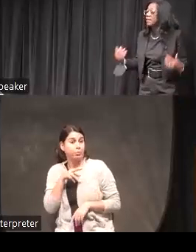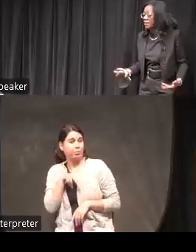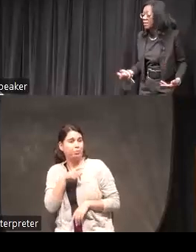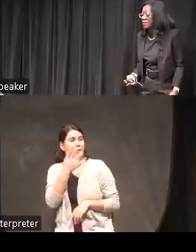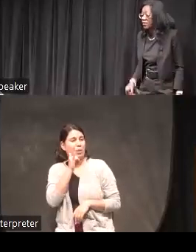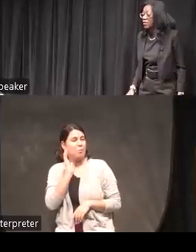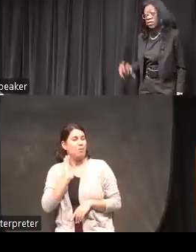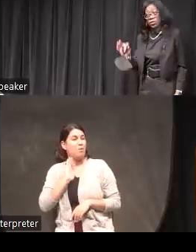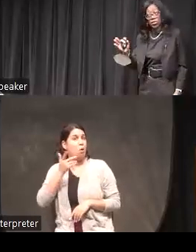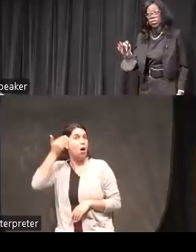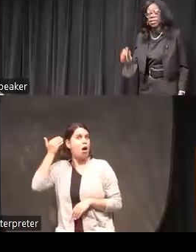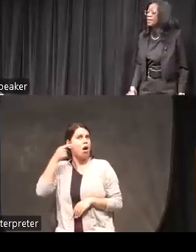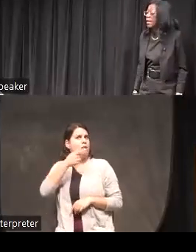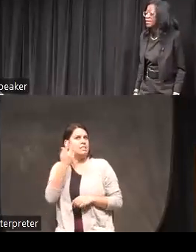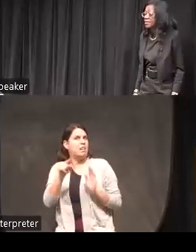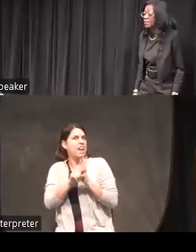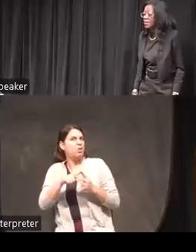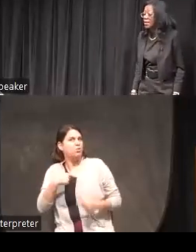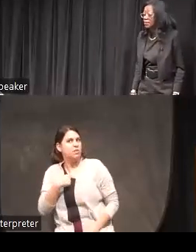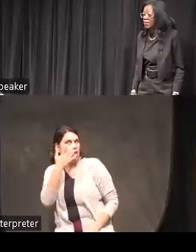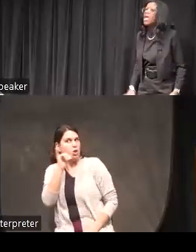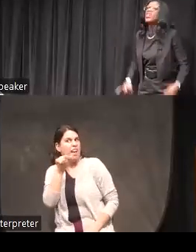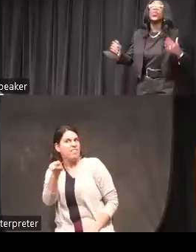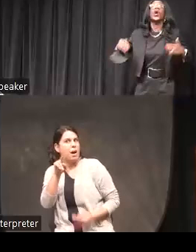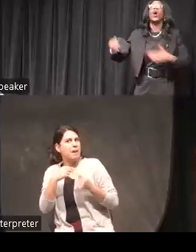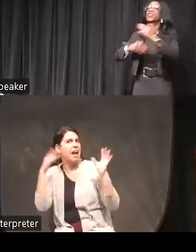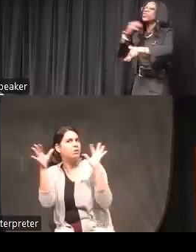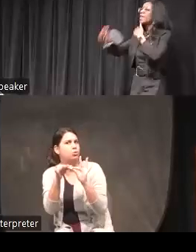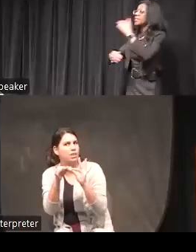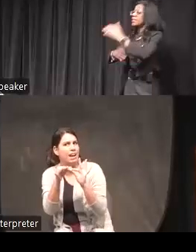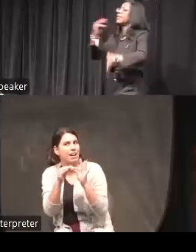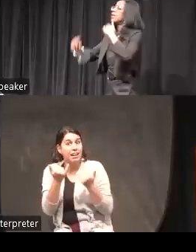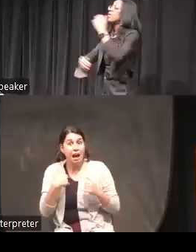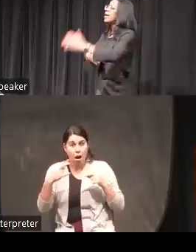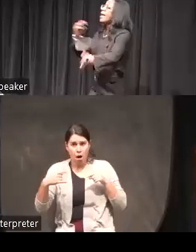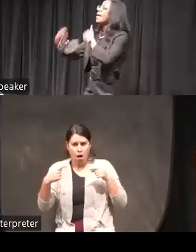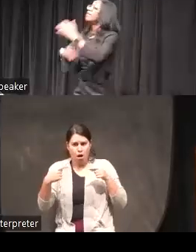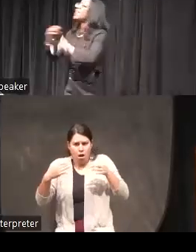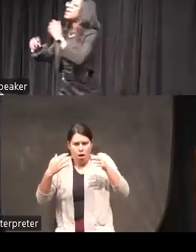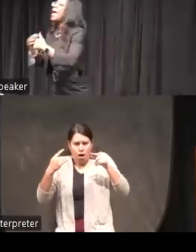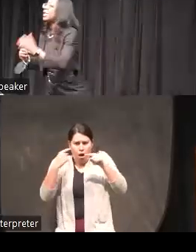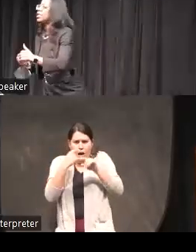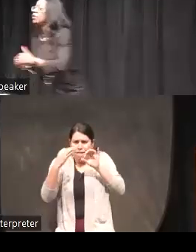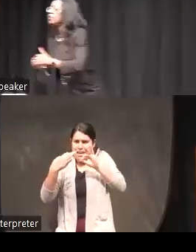did something negative to you, and you sure look like the guy that did something negative to me. So we're off to the races, right? In a